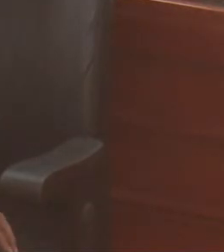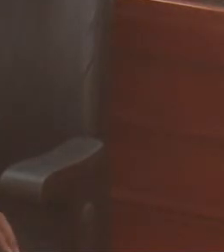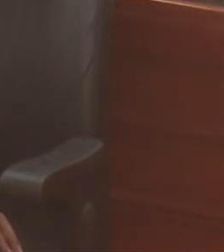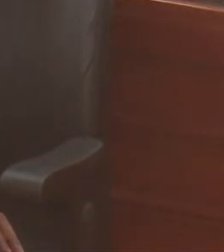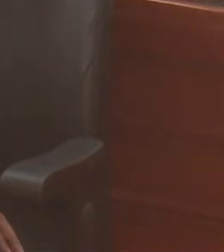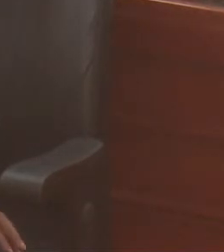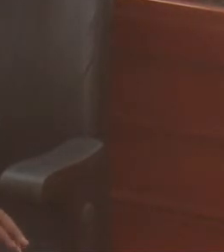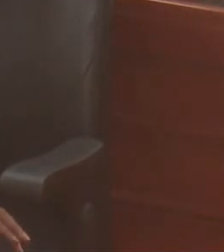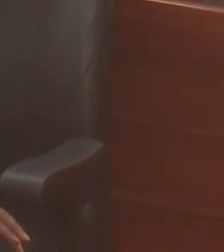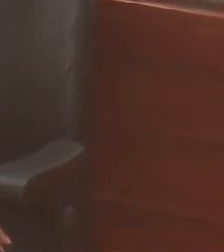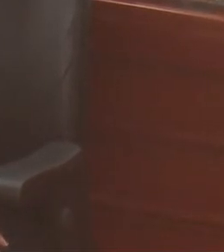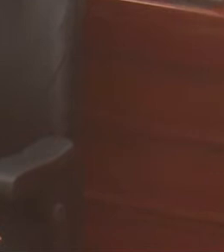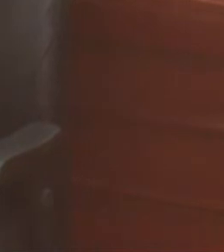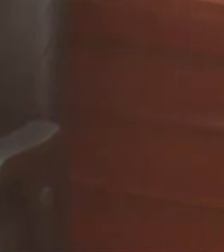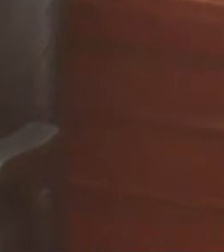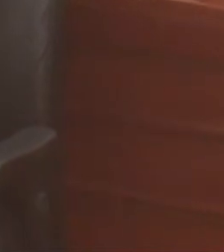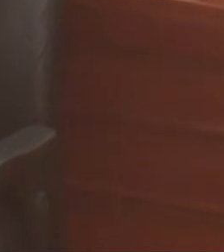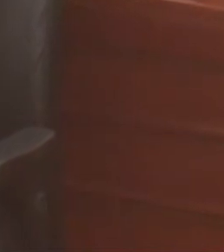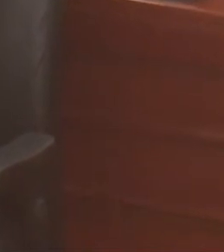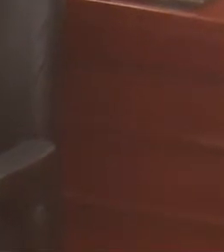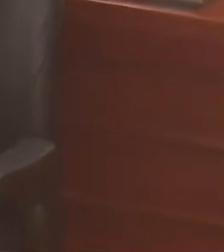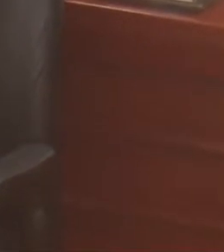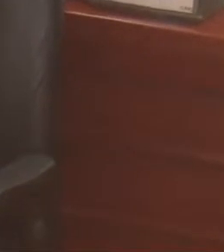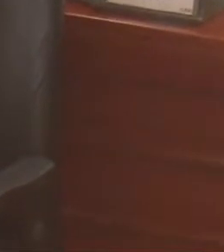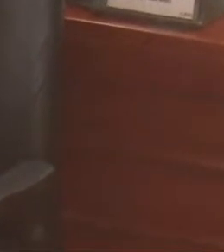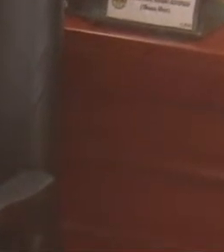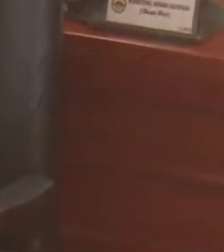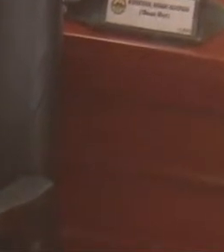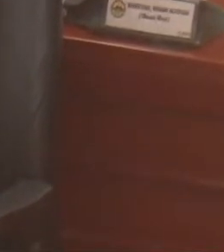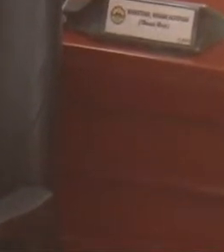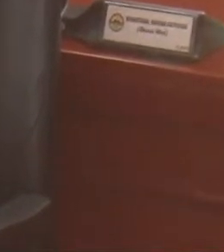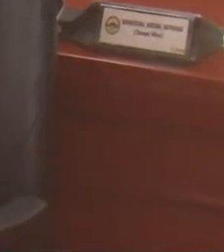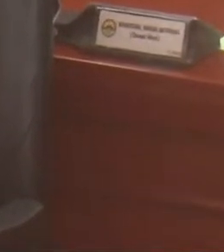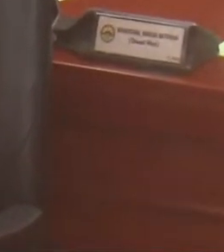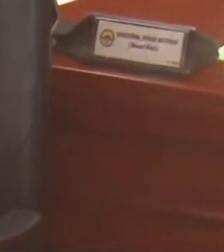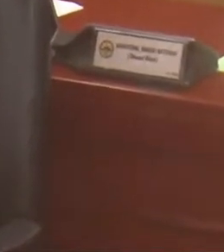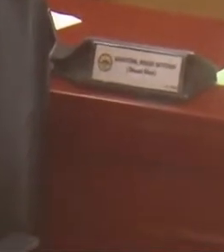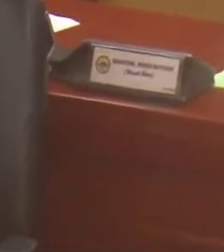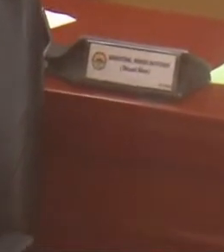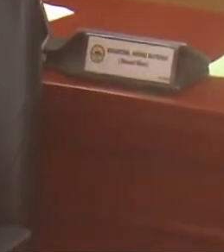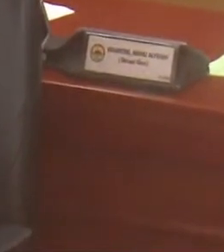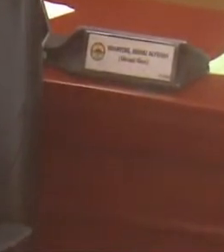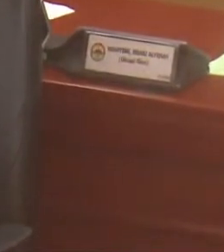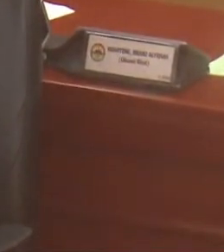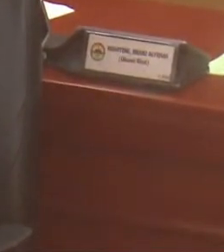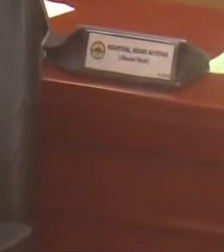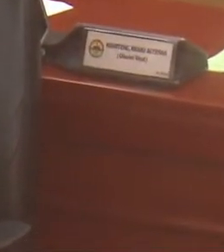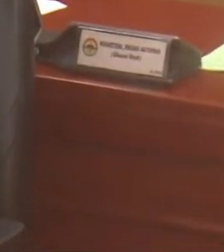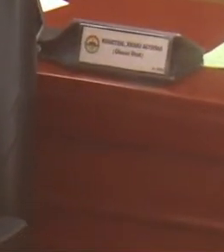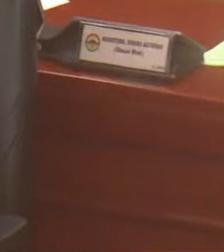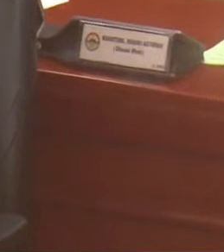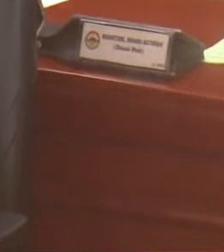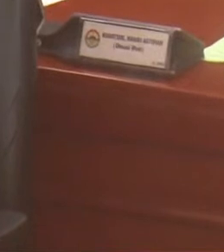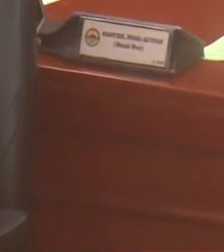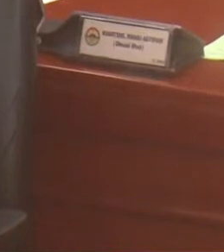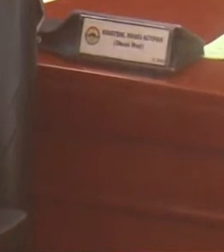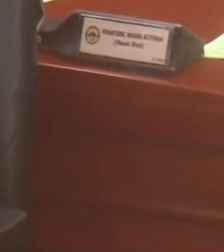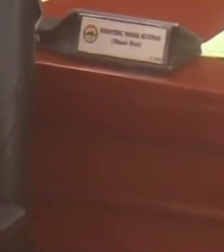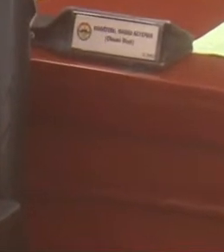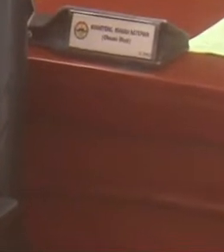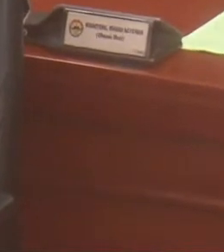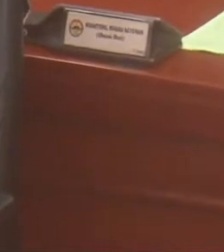in the forenoon sharp to deal with the questions. And